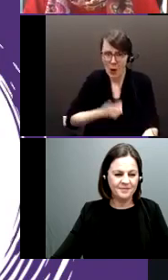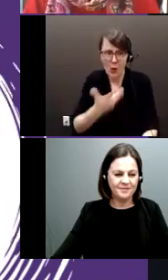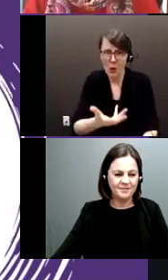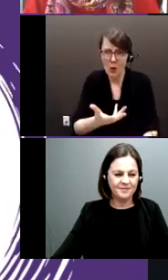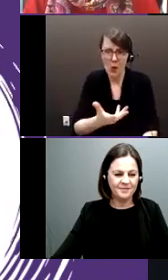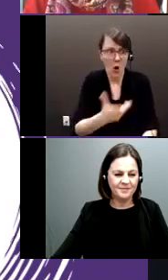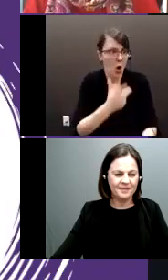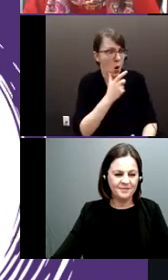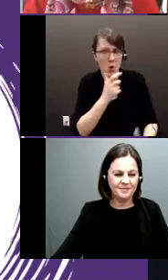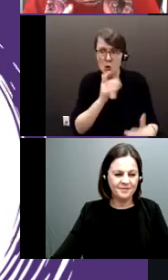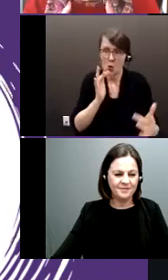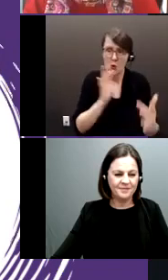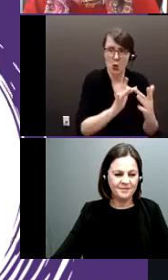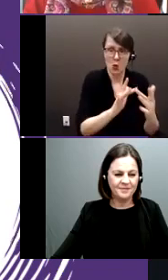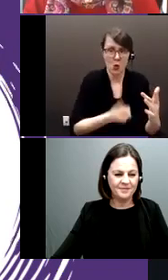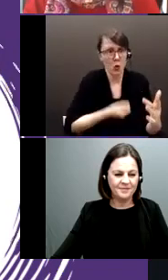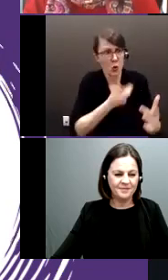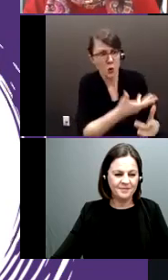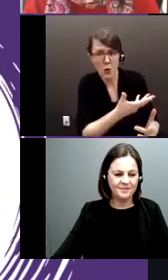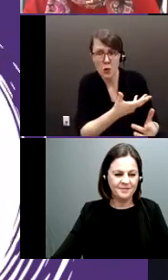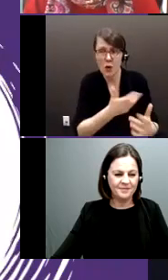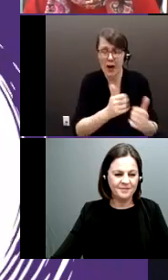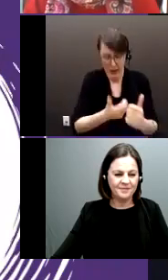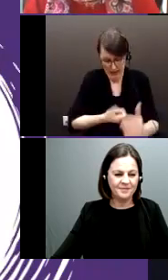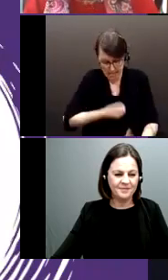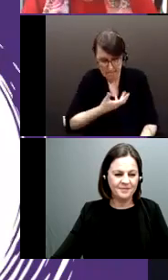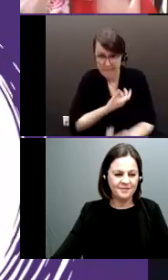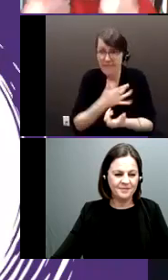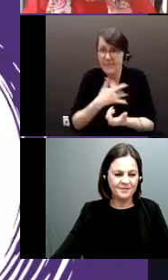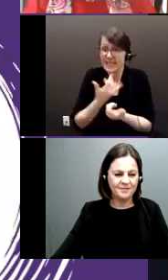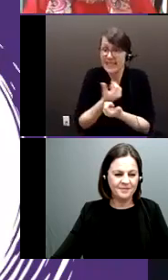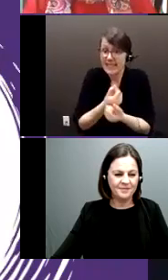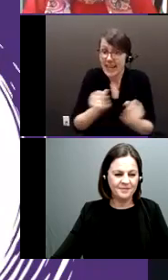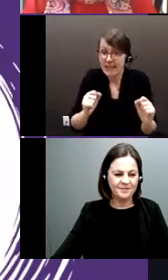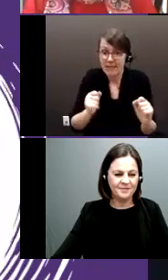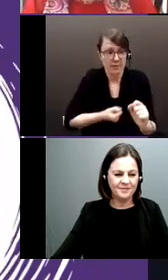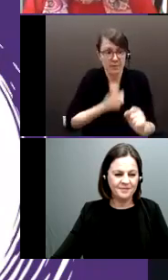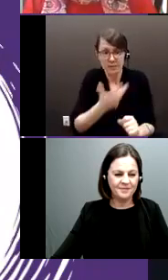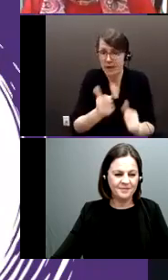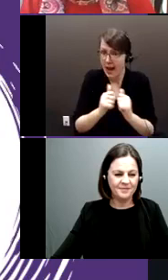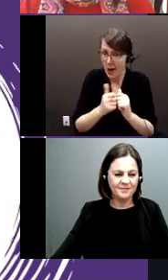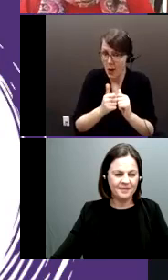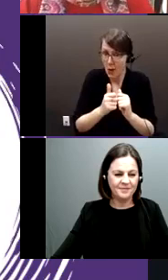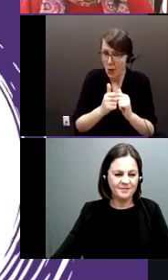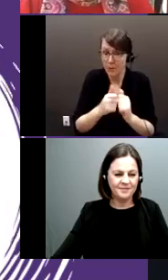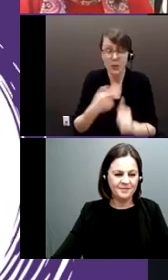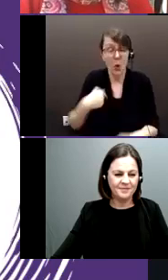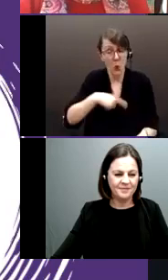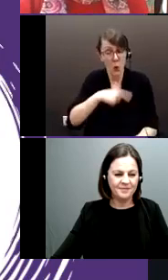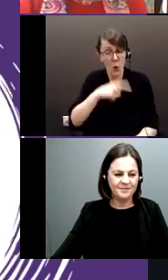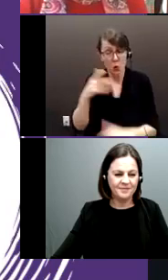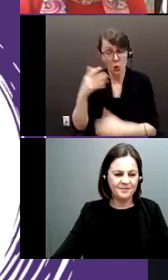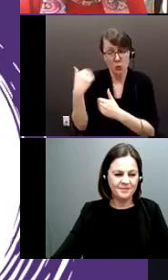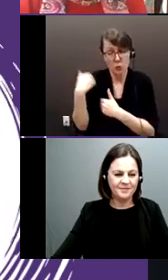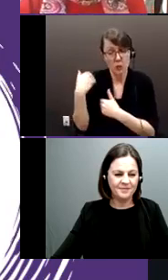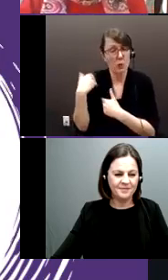talk about it with? How do they disclose safely? And how do we, as support people